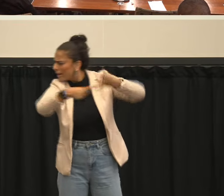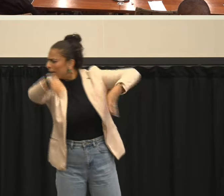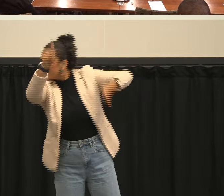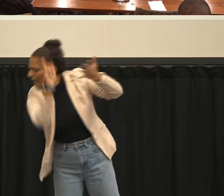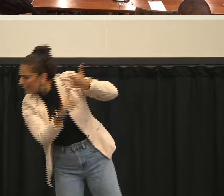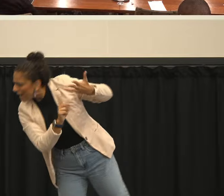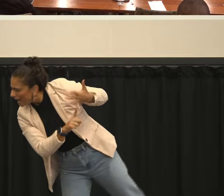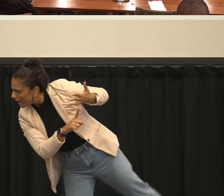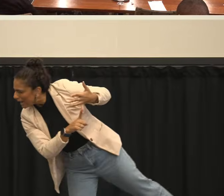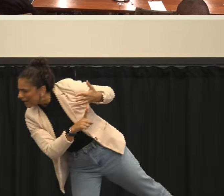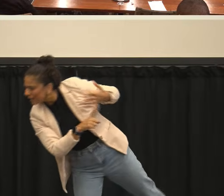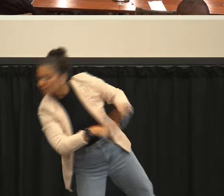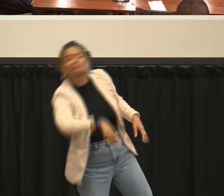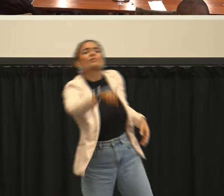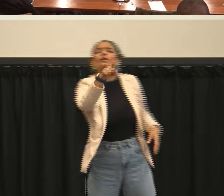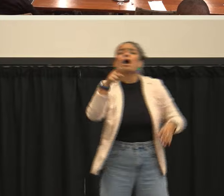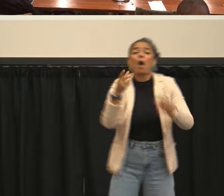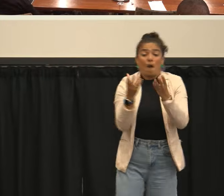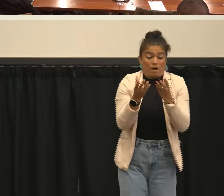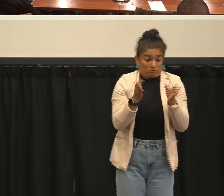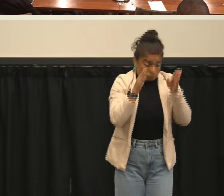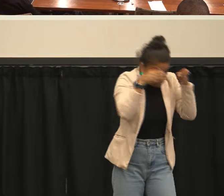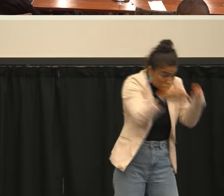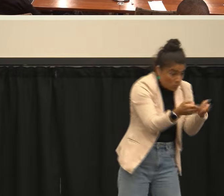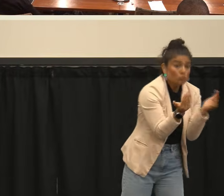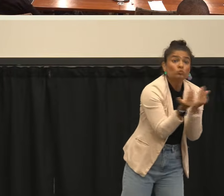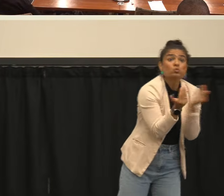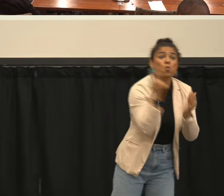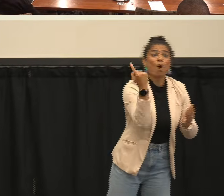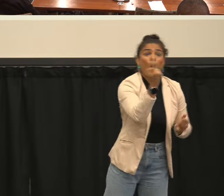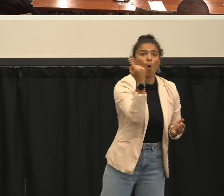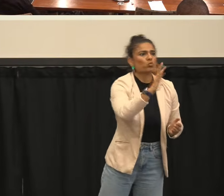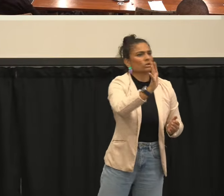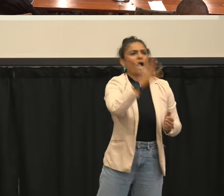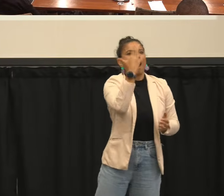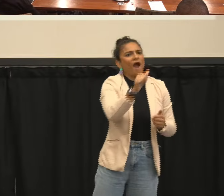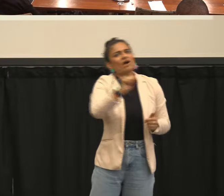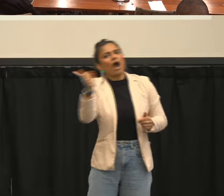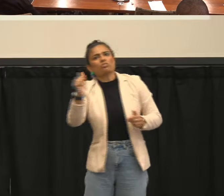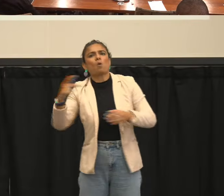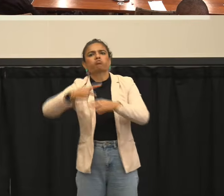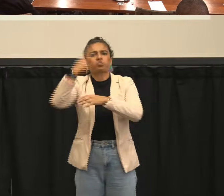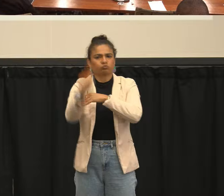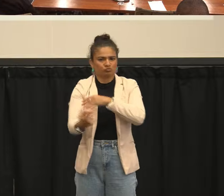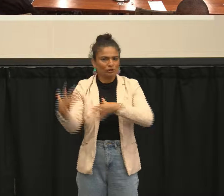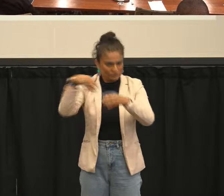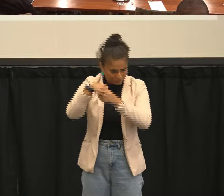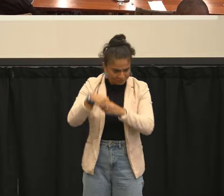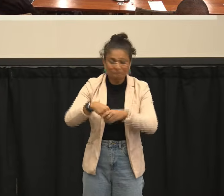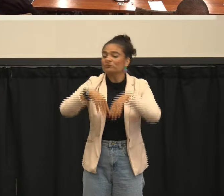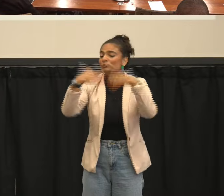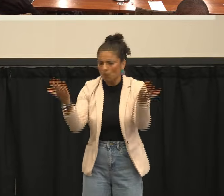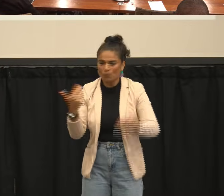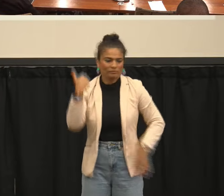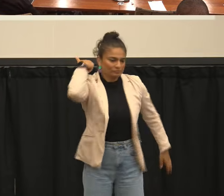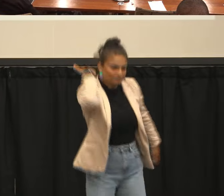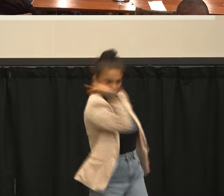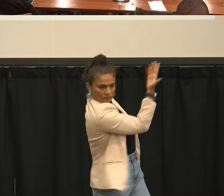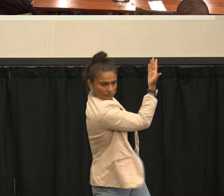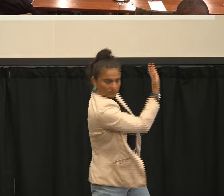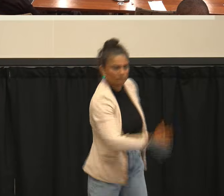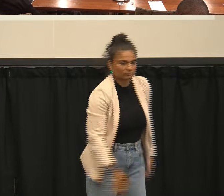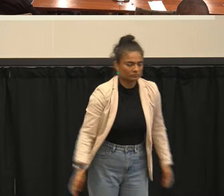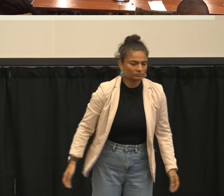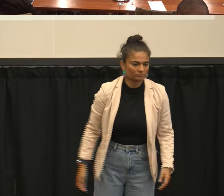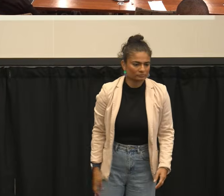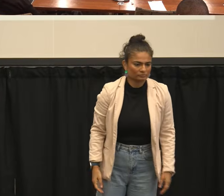DCAPs. I will explain those two aspects. So we don't only focus on the schools, we do have other projects that we